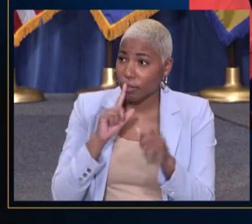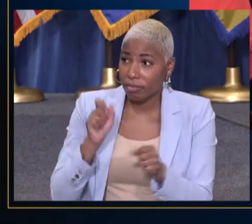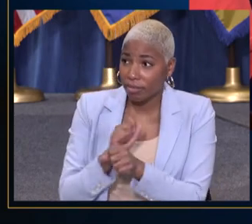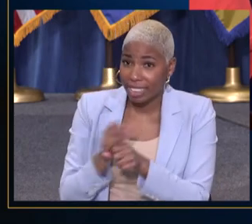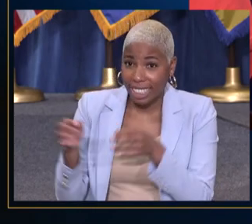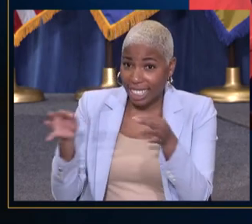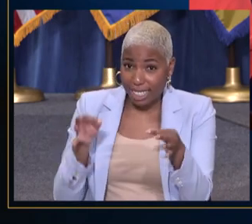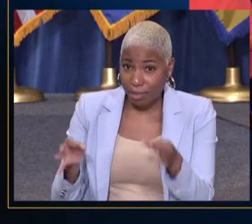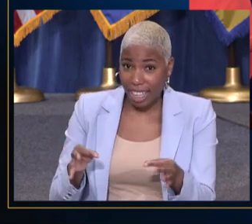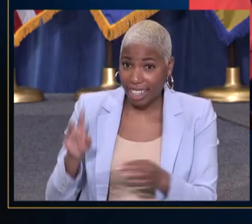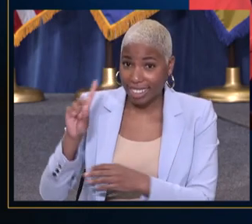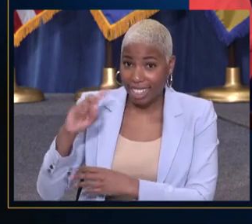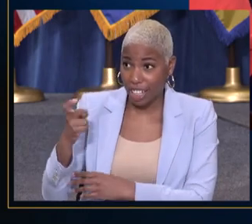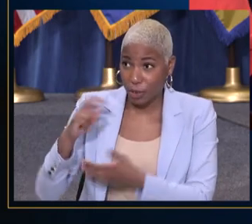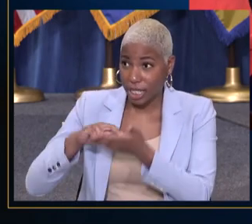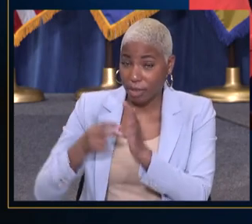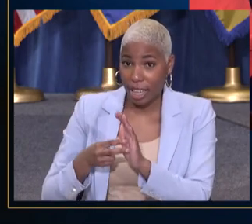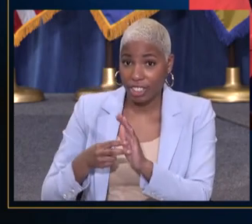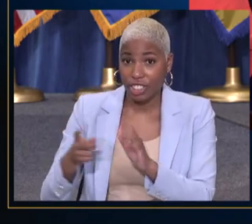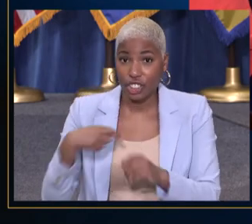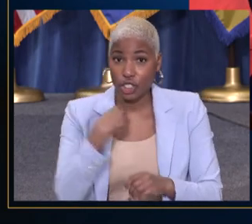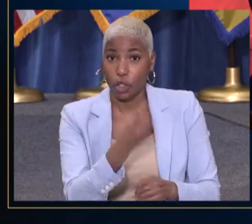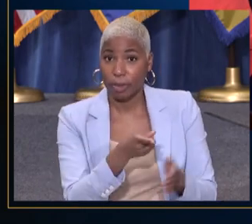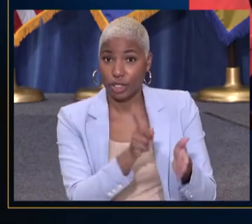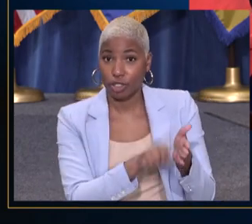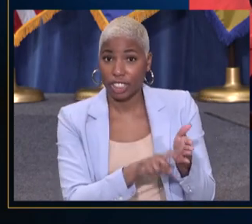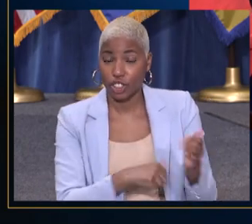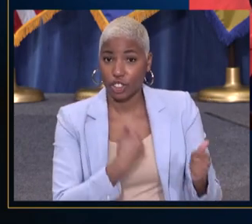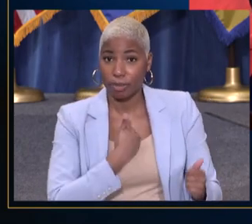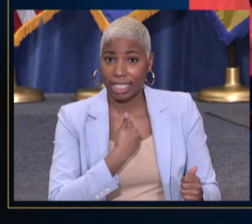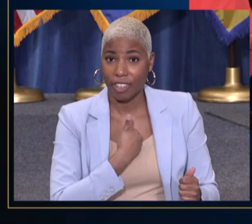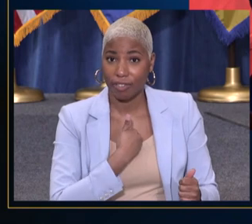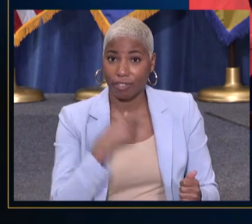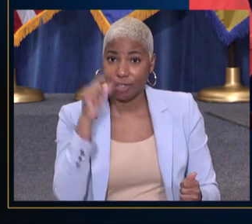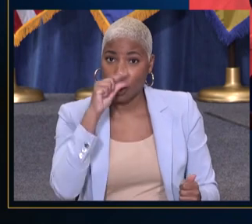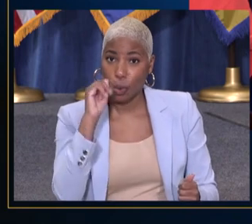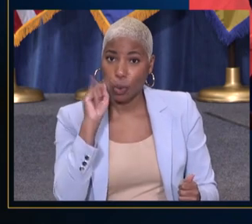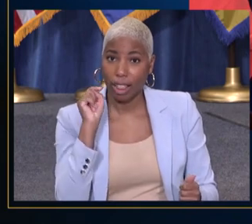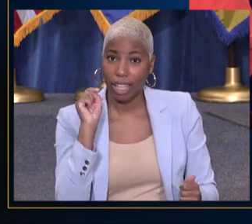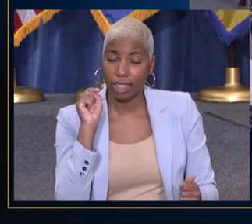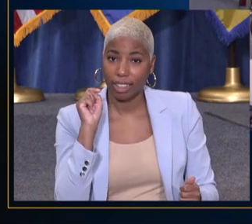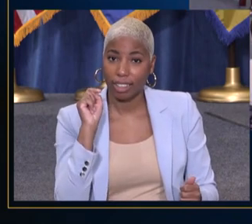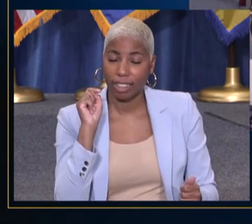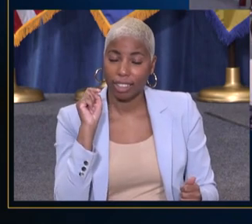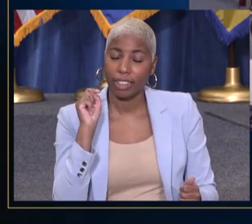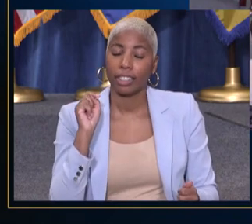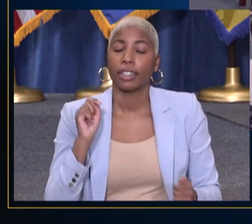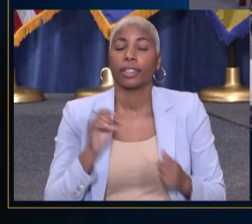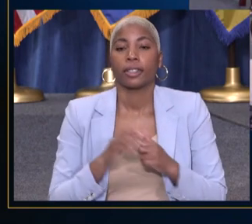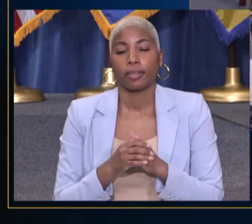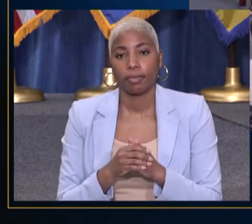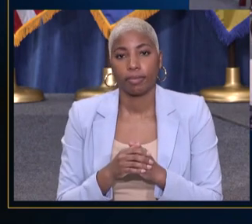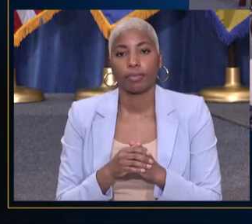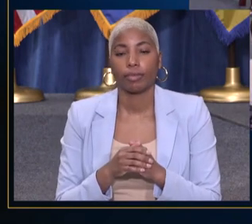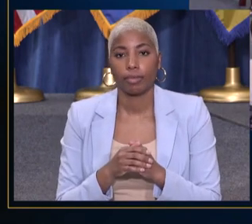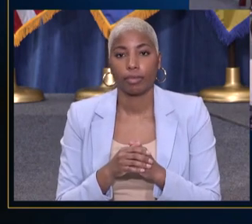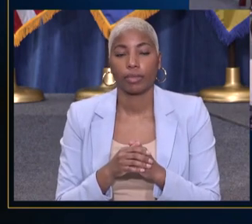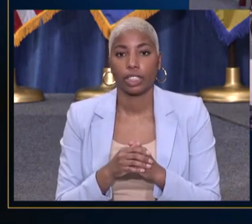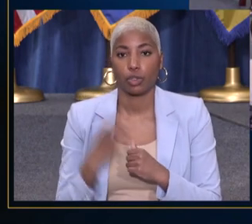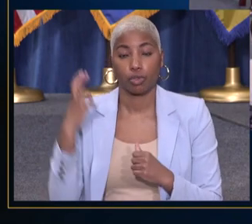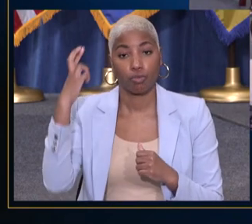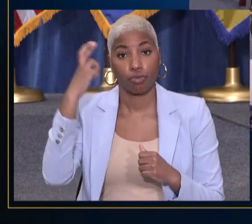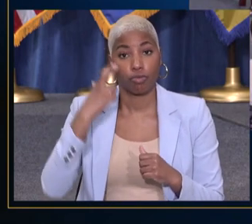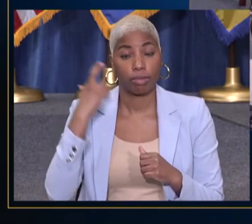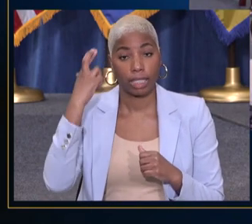this diagnosis meant. She told me to Google it. And so just